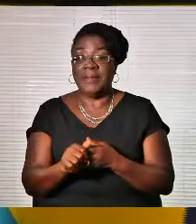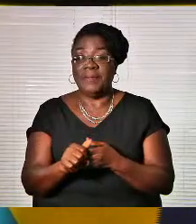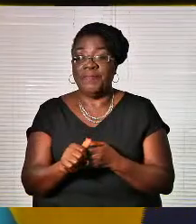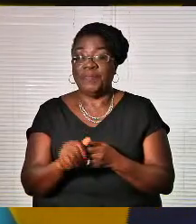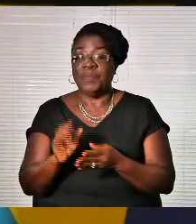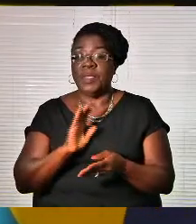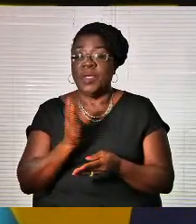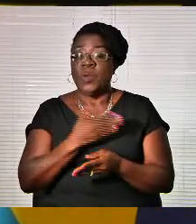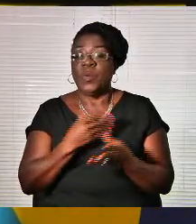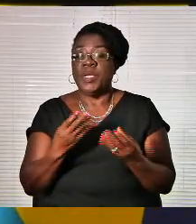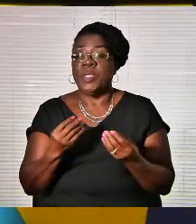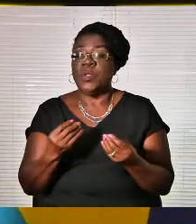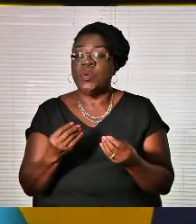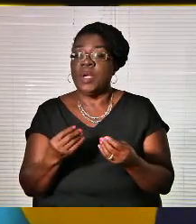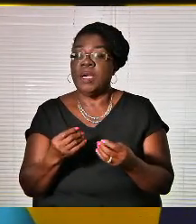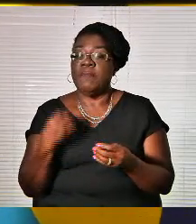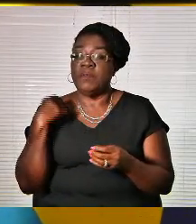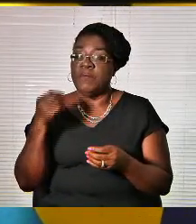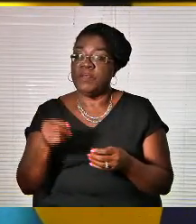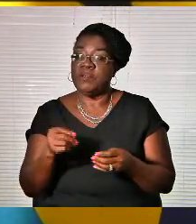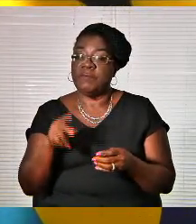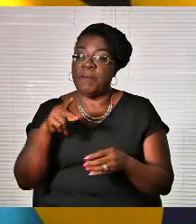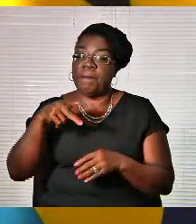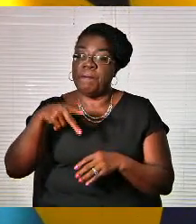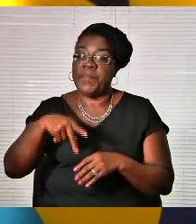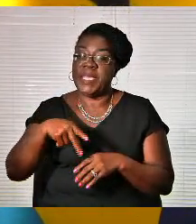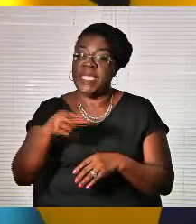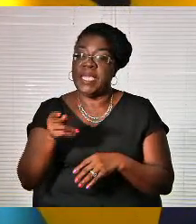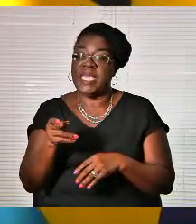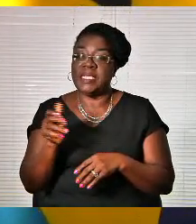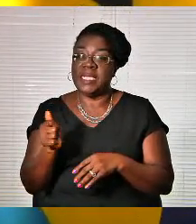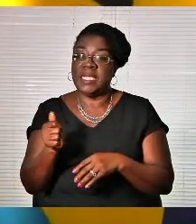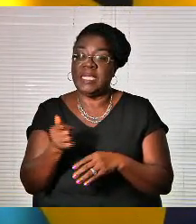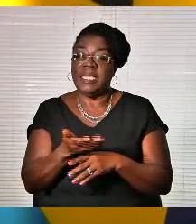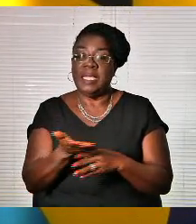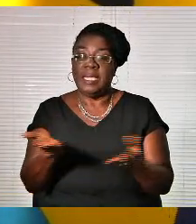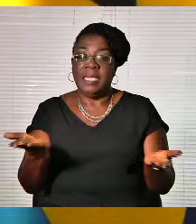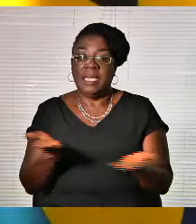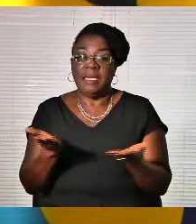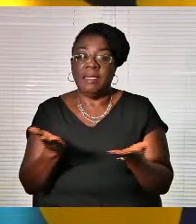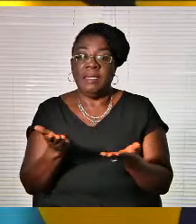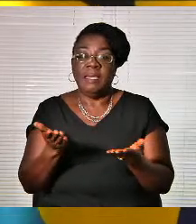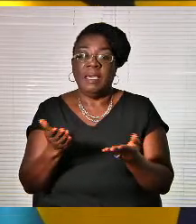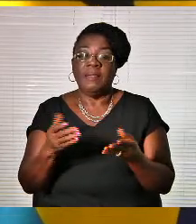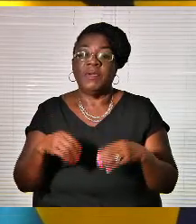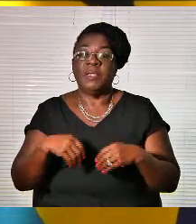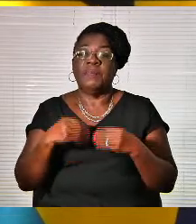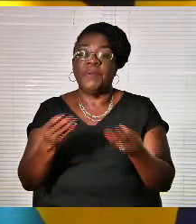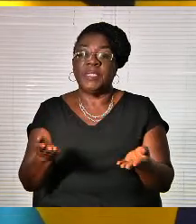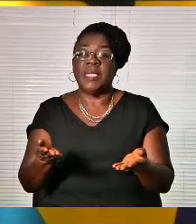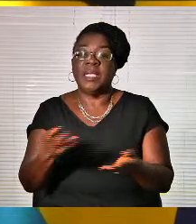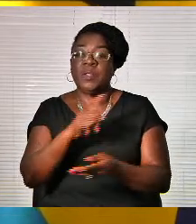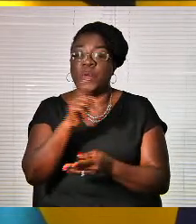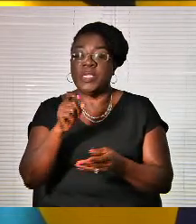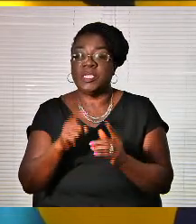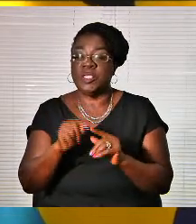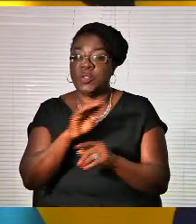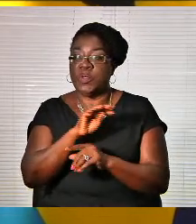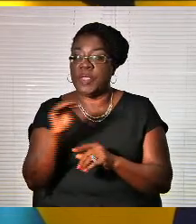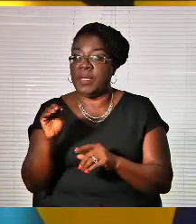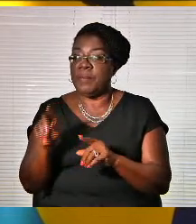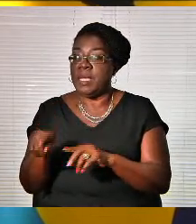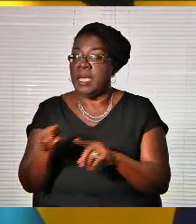Kyle, we do have the officials from PHA here, and I'm going to punt that question to the officials from PHA as to the numbers